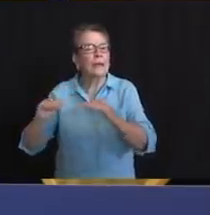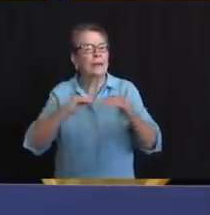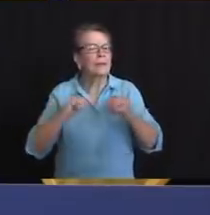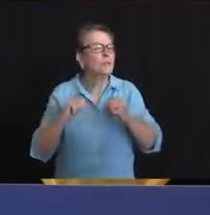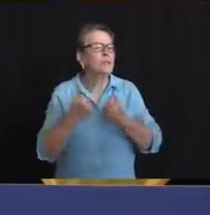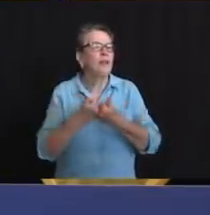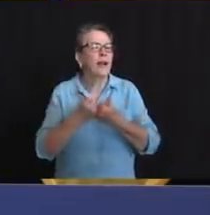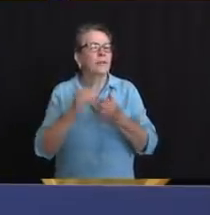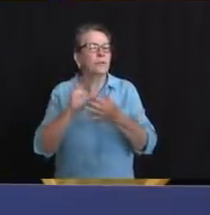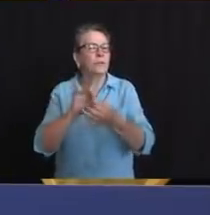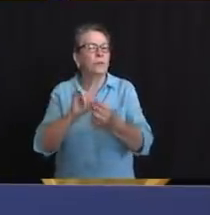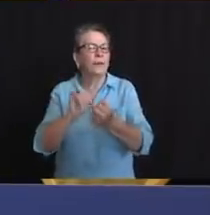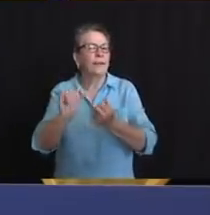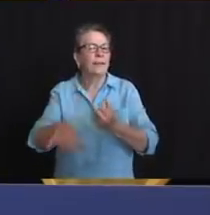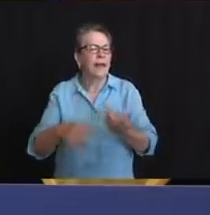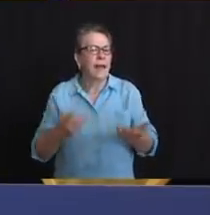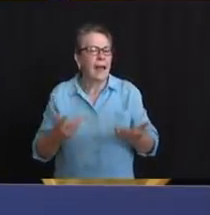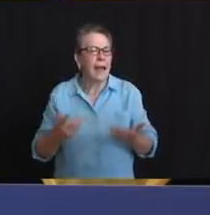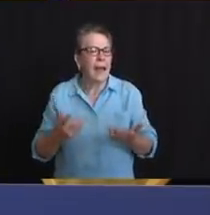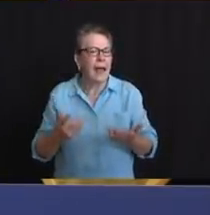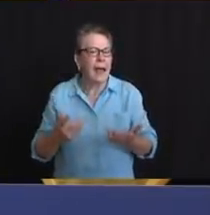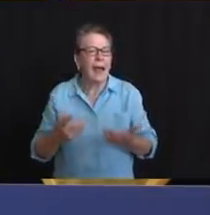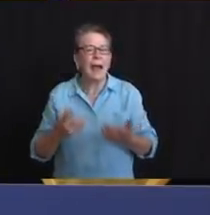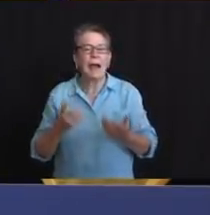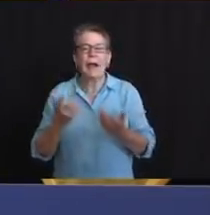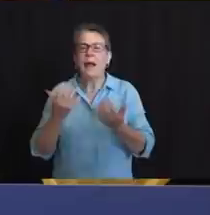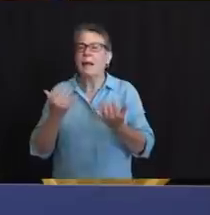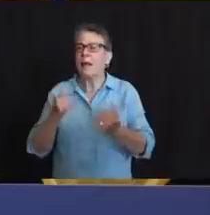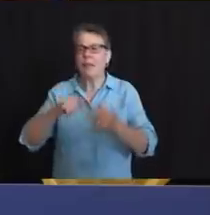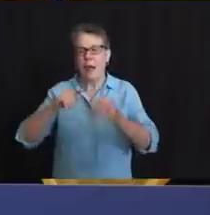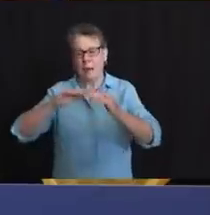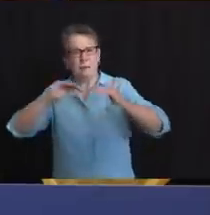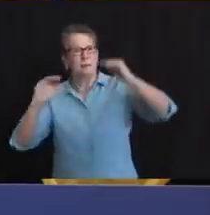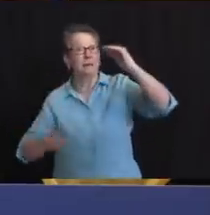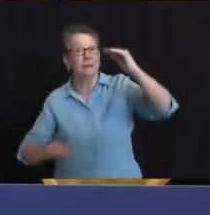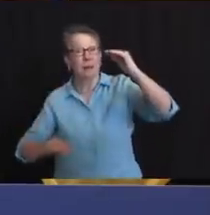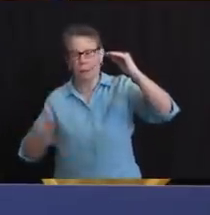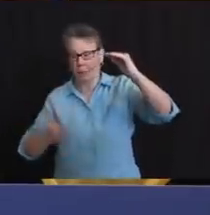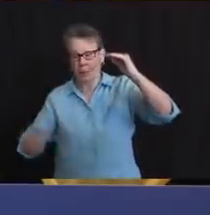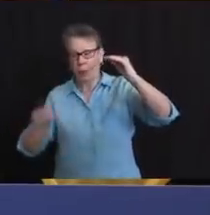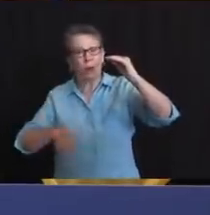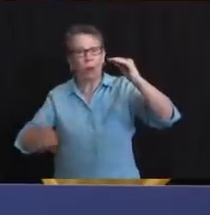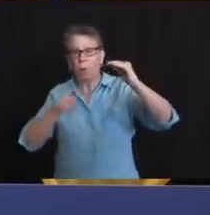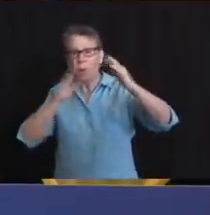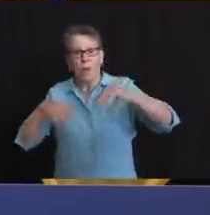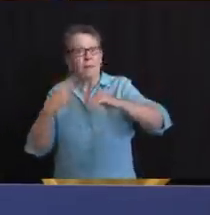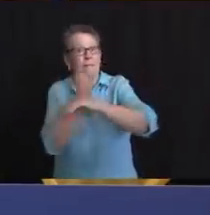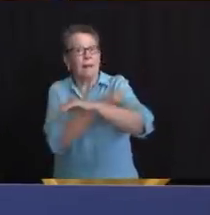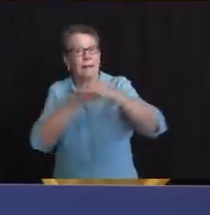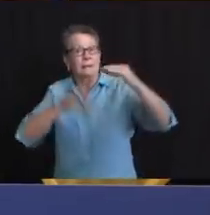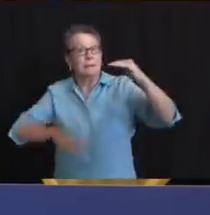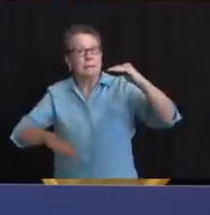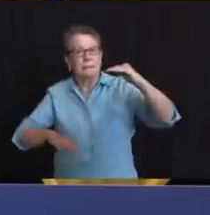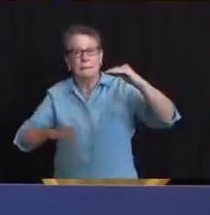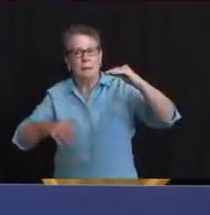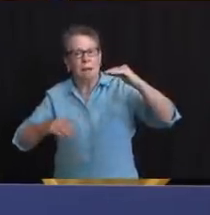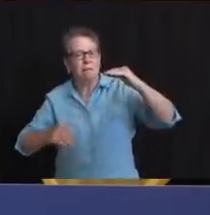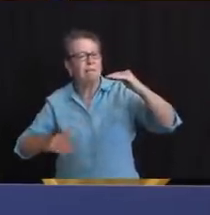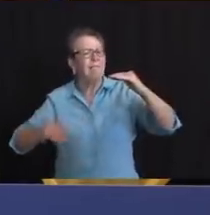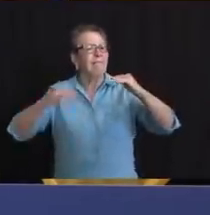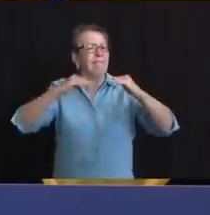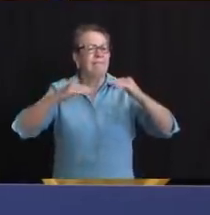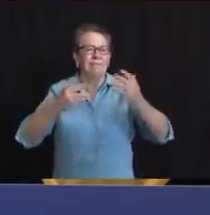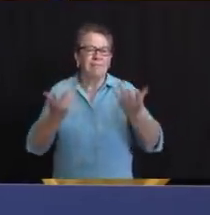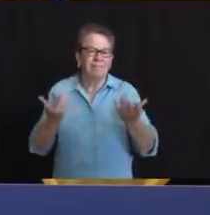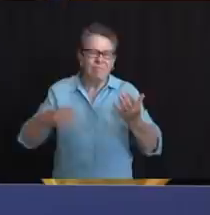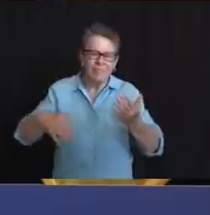vaccine passport into place today, you would be, even if you weren't intending to, you'd be discriminating. And I